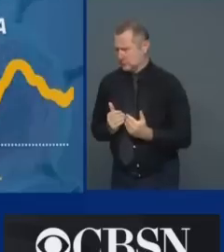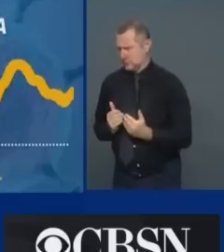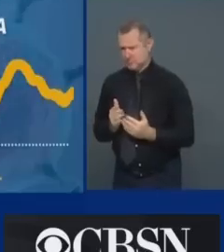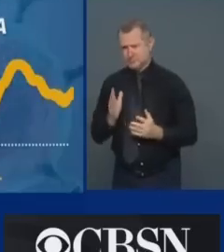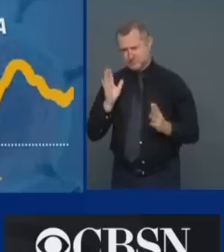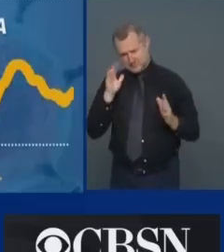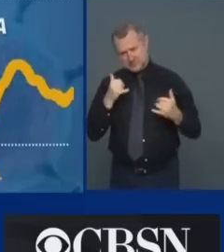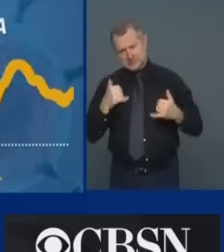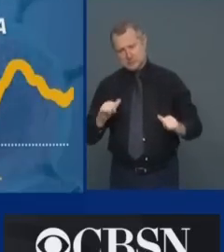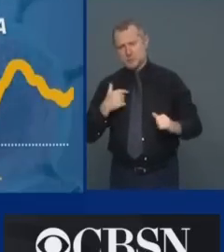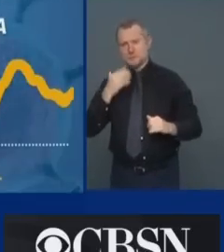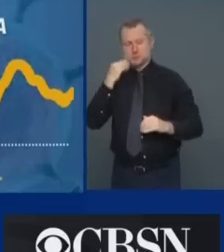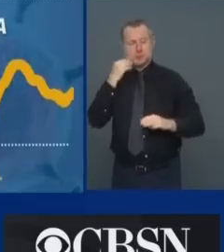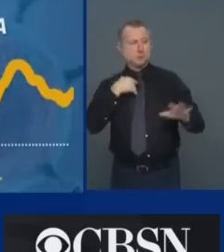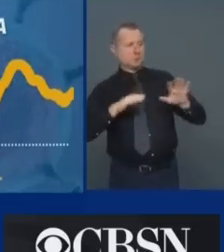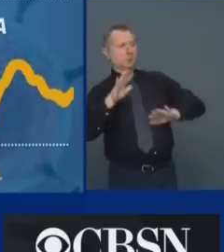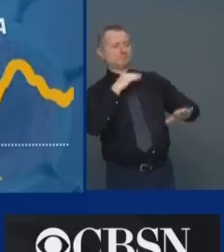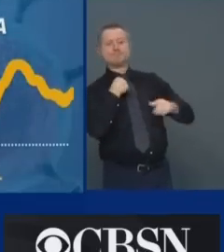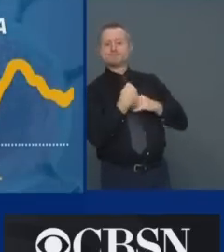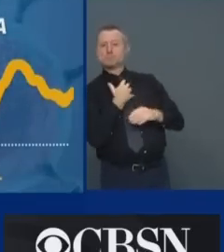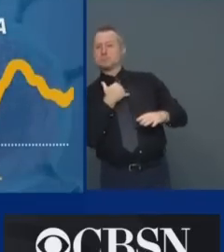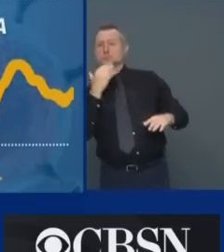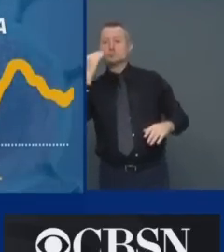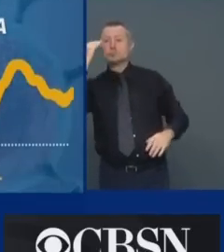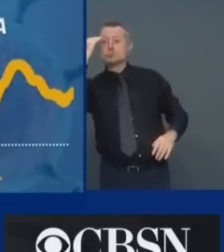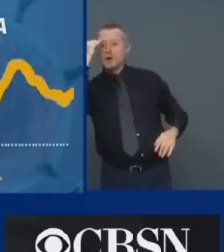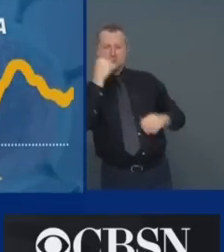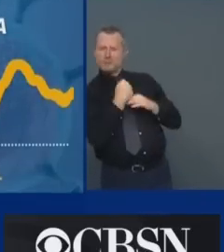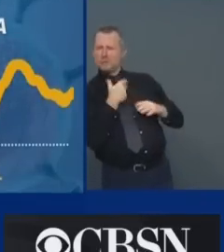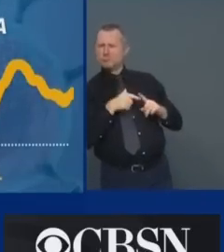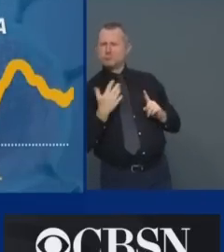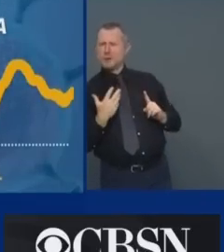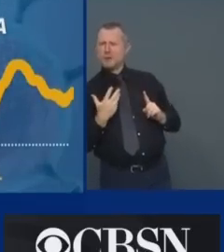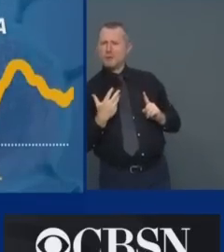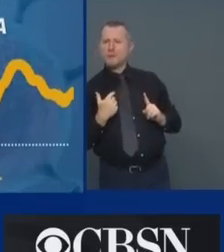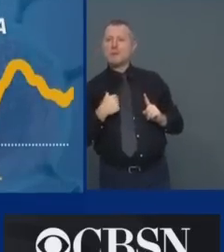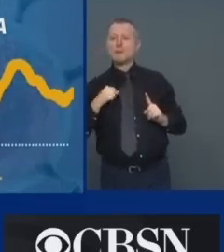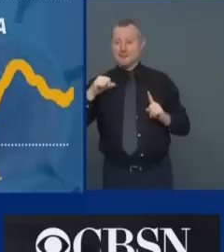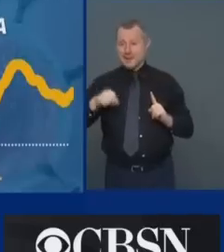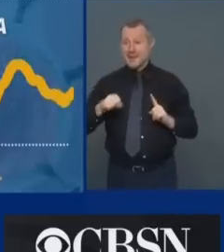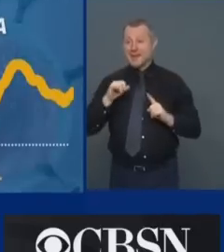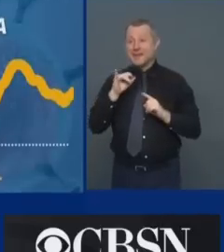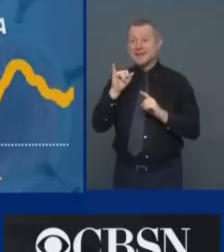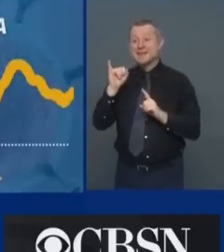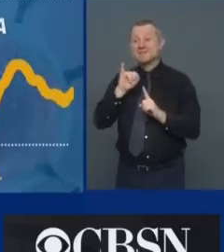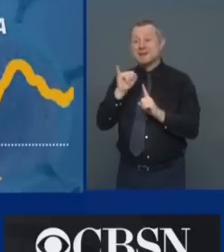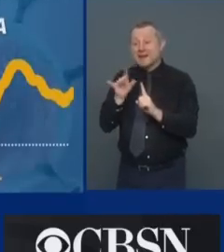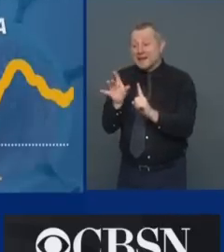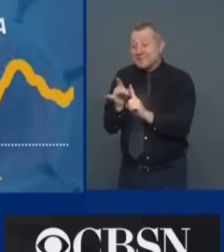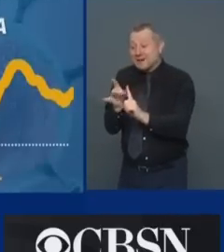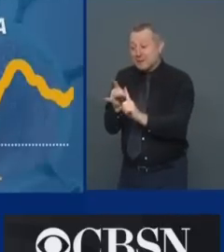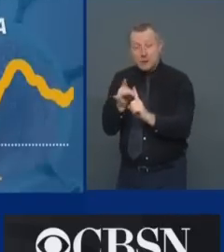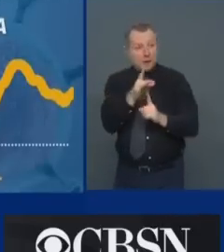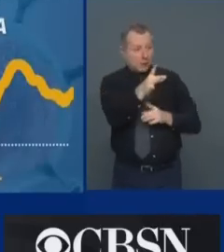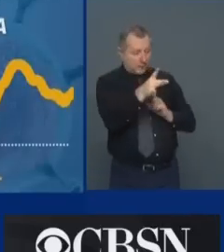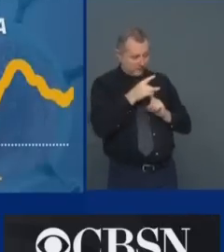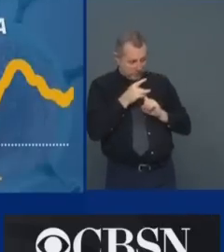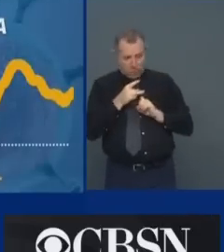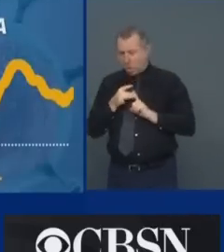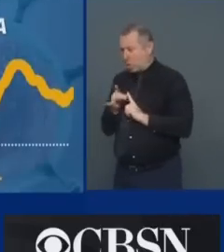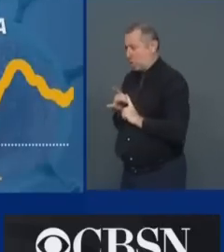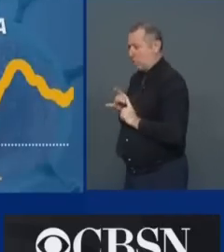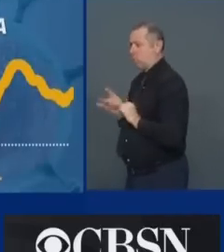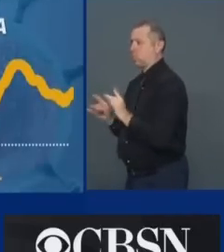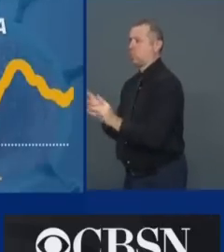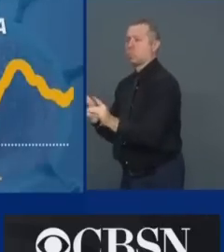and affected can mean infected. People still come to this state from other states. People still come to